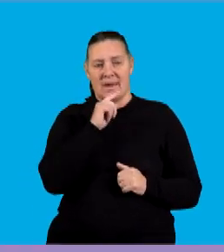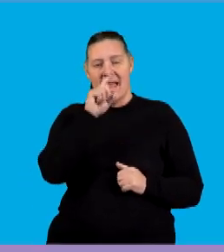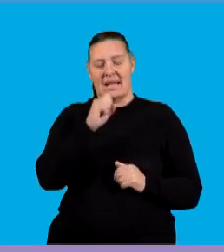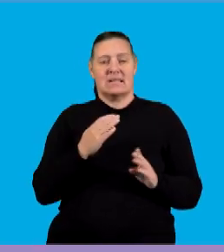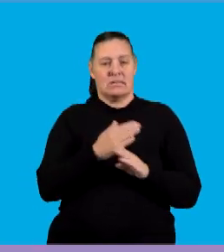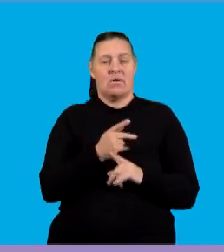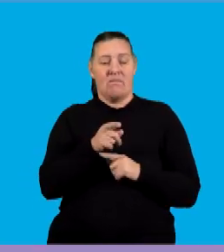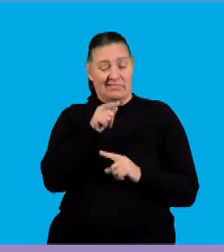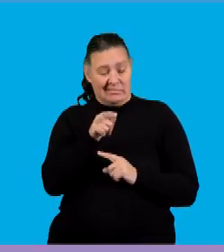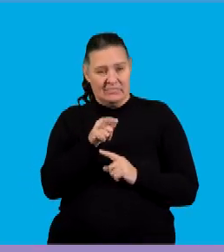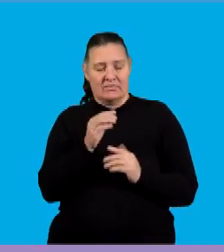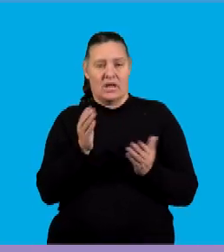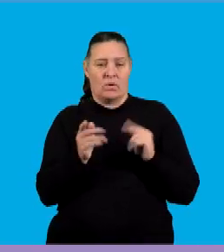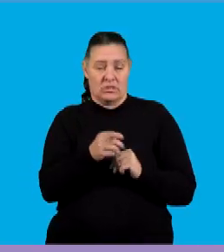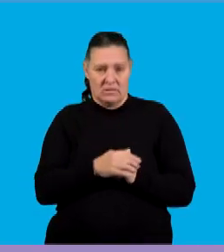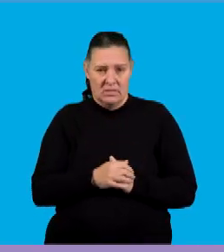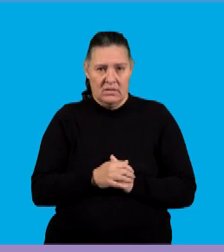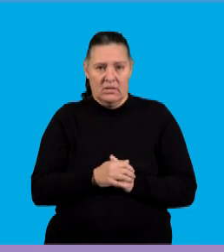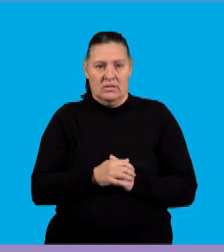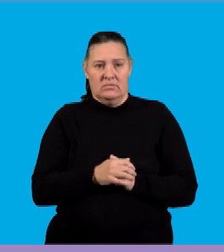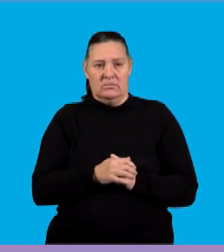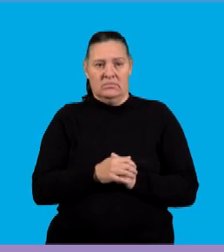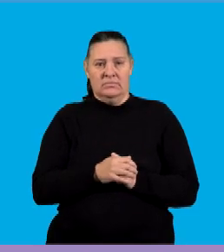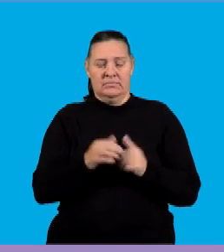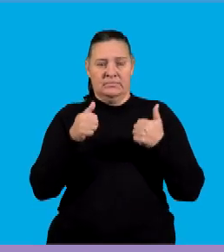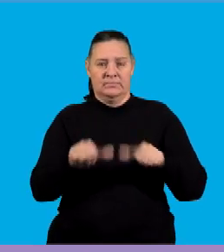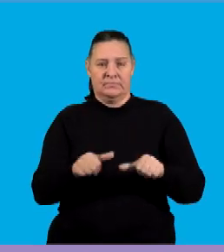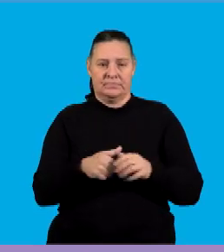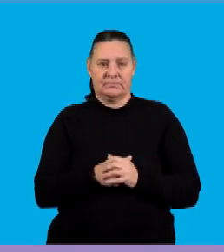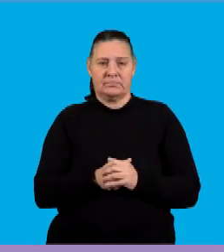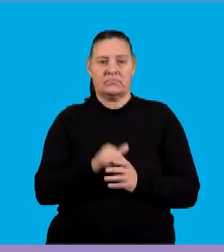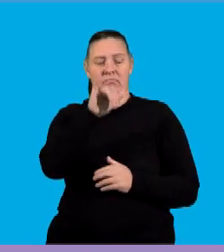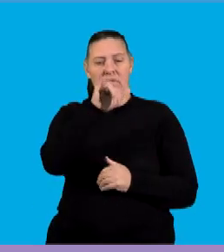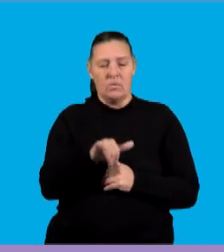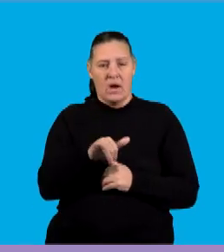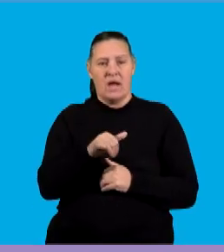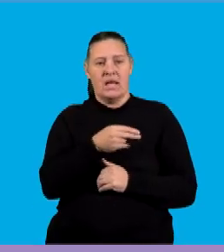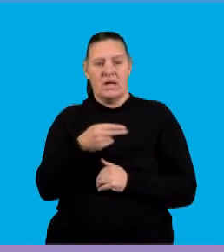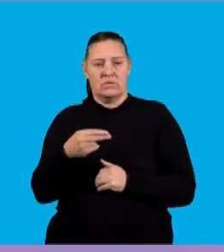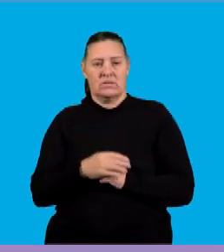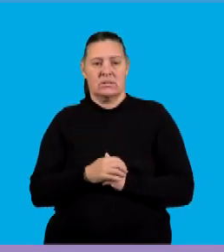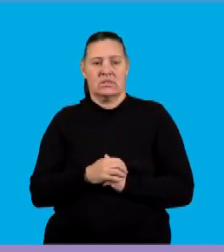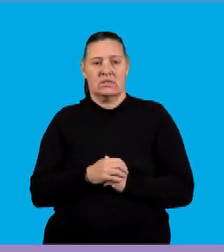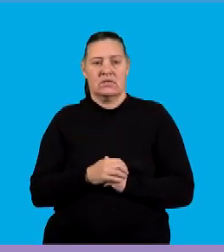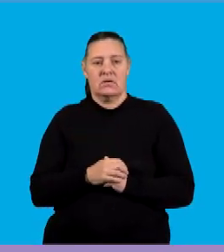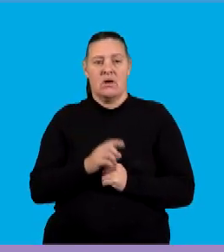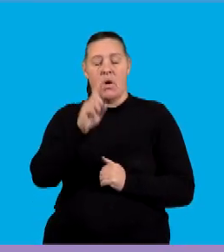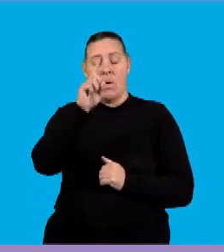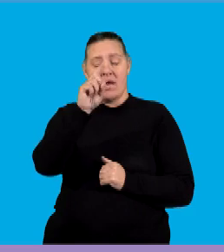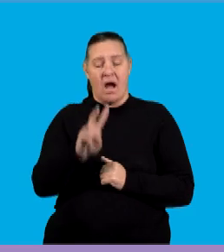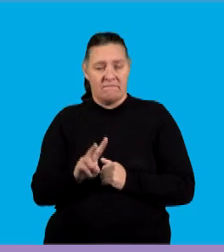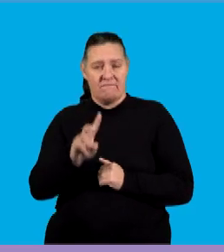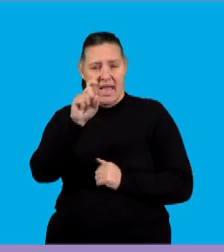y is equals to 1/2 x minus 4. So let's calculate